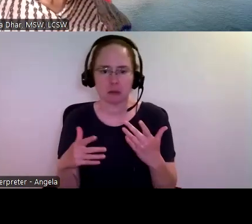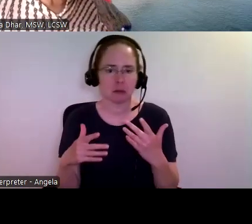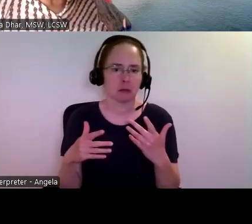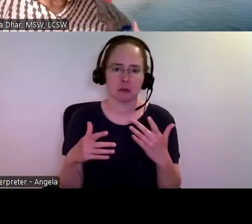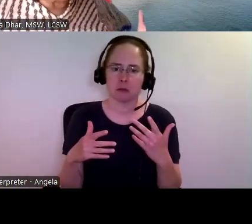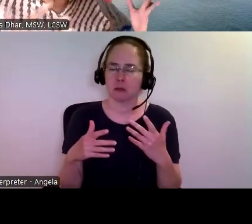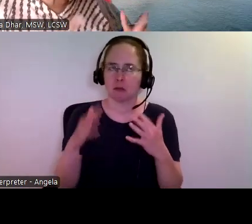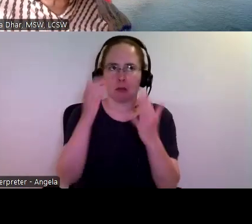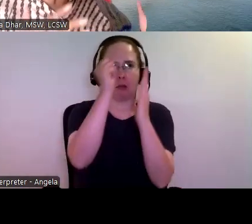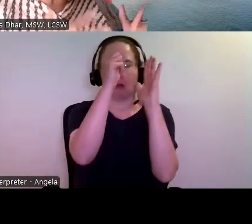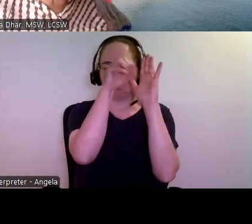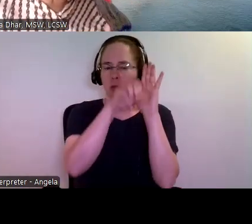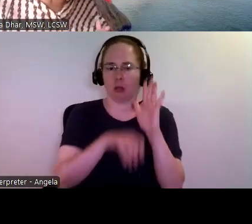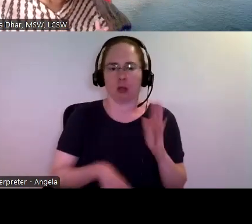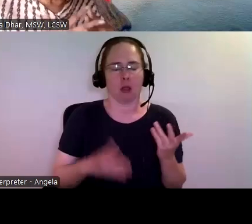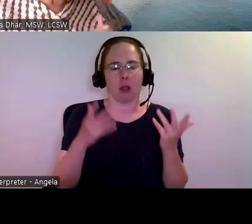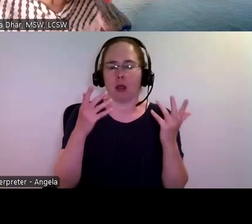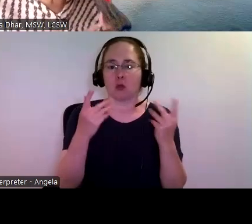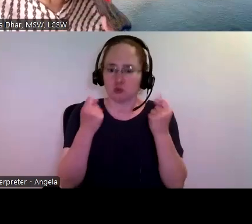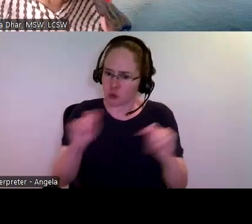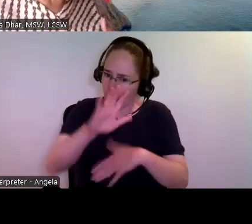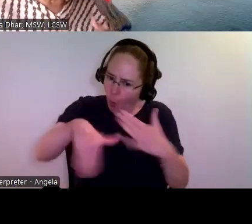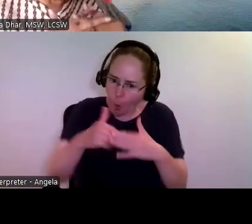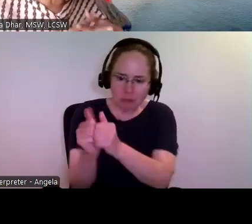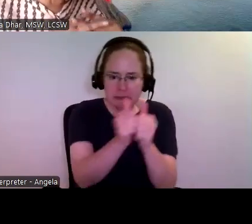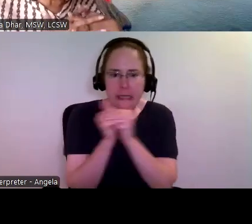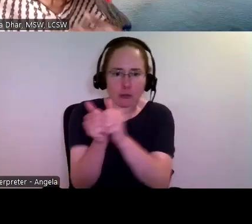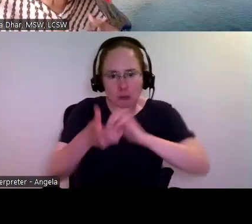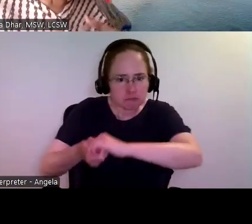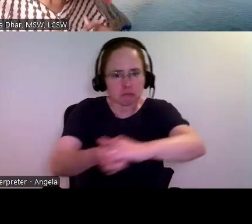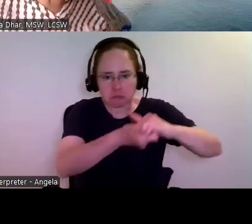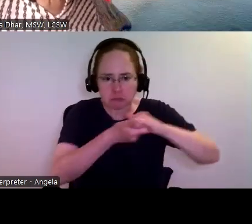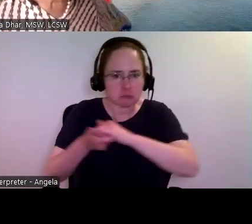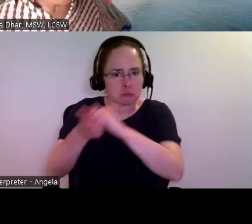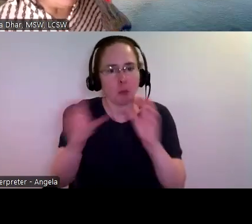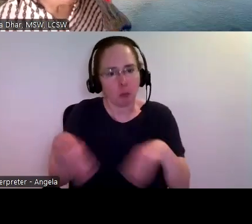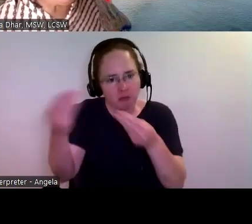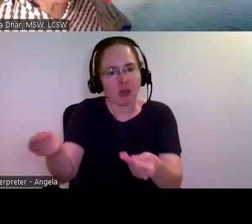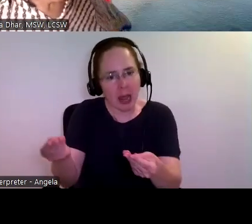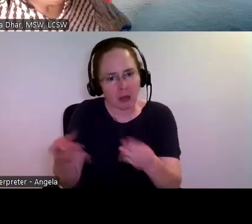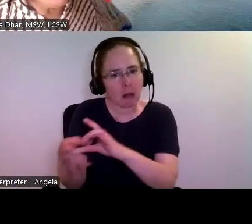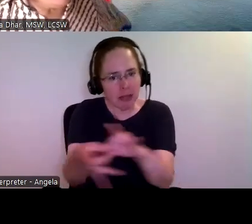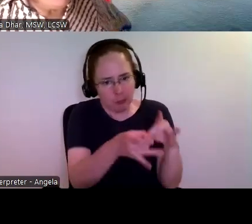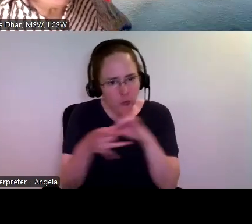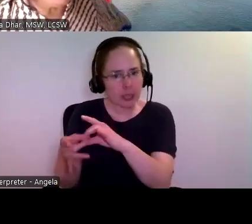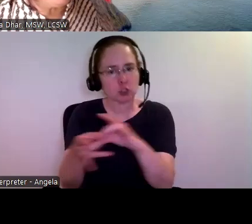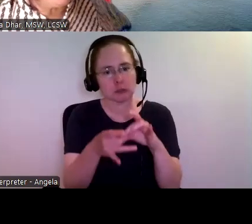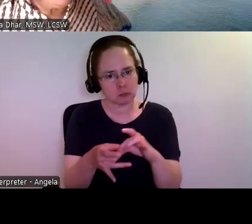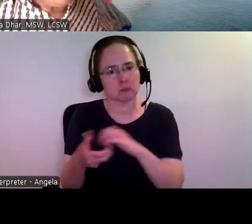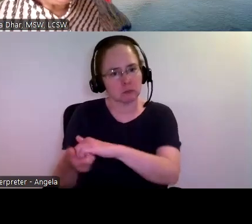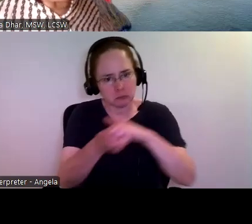name it. Trying to bring everyone together to provide that collaboration and that